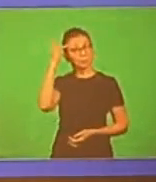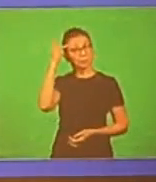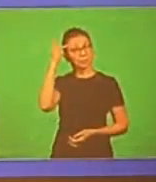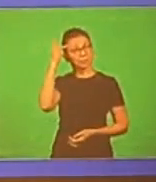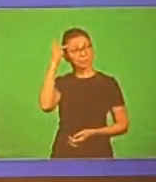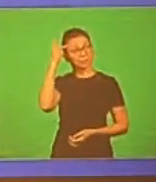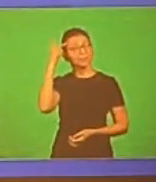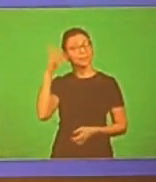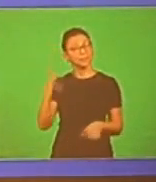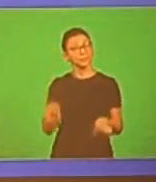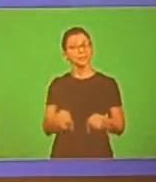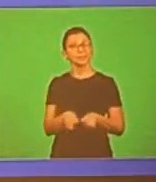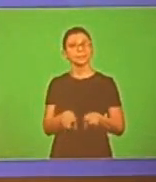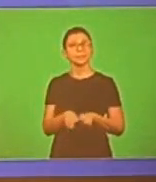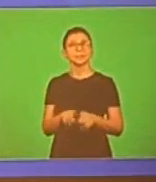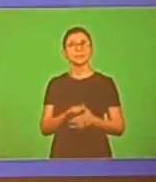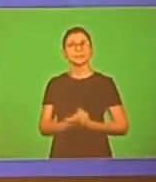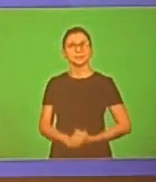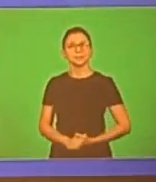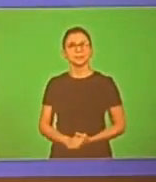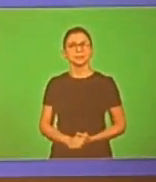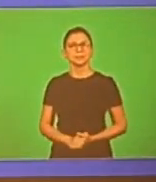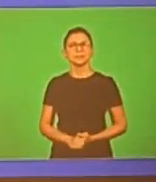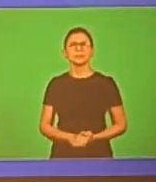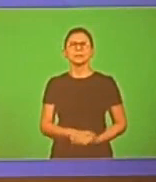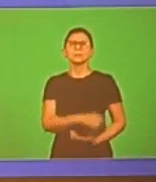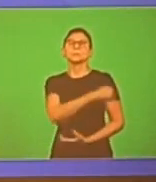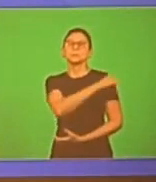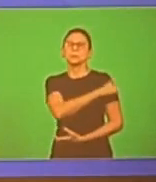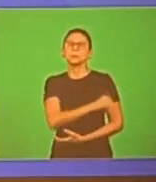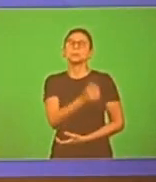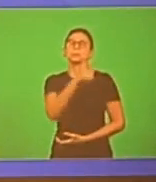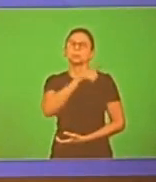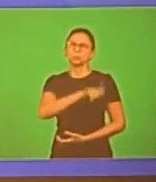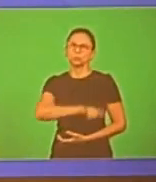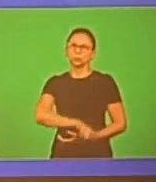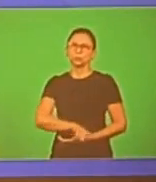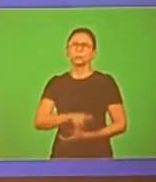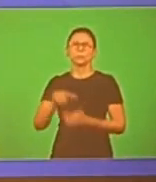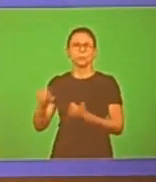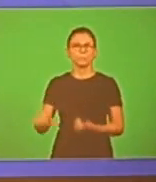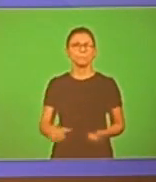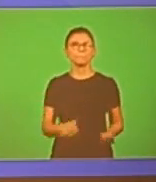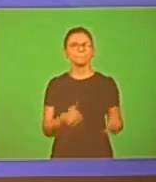Guarulhos, São Paulo, em Magarça, Rio de Janeiro,